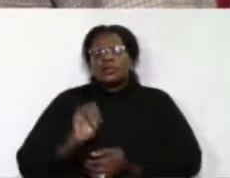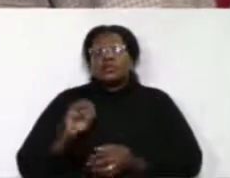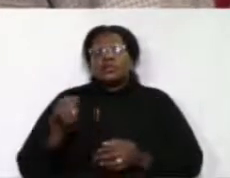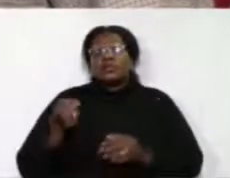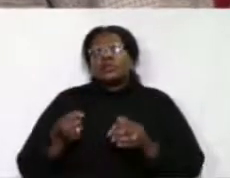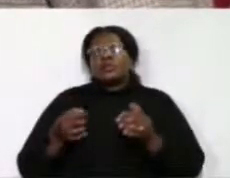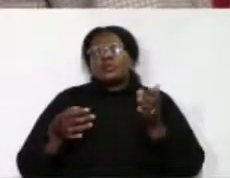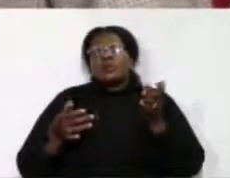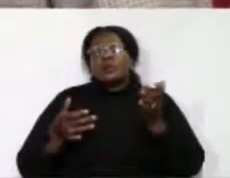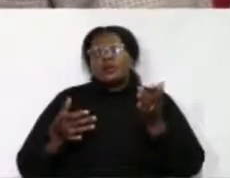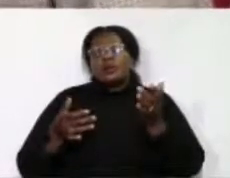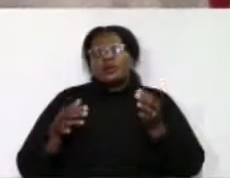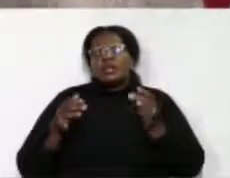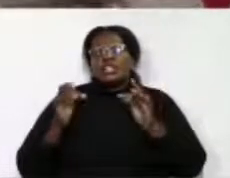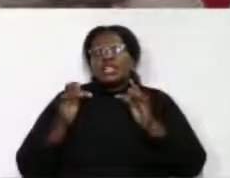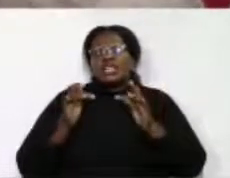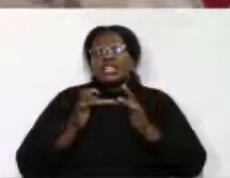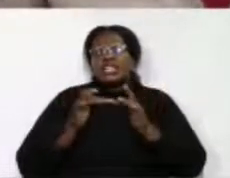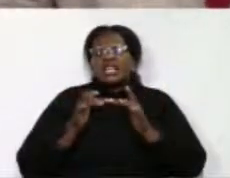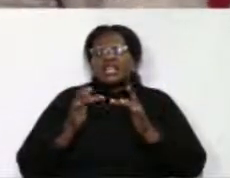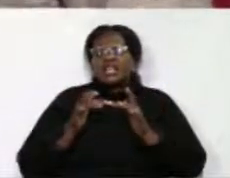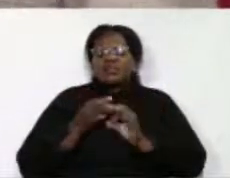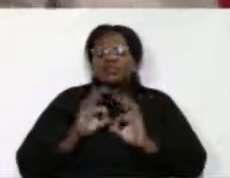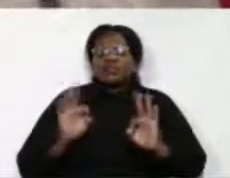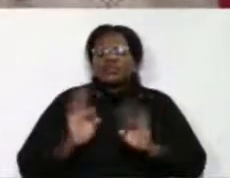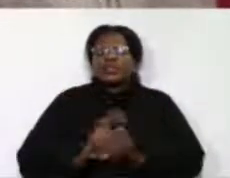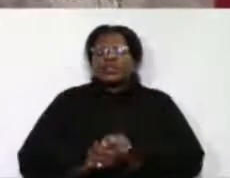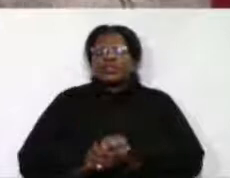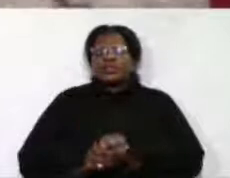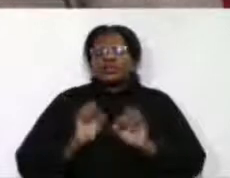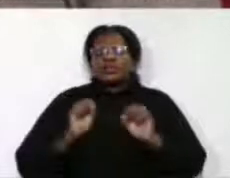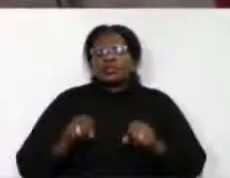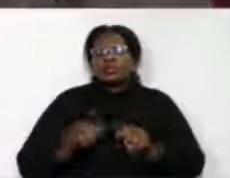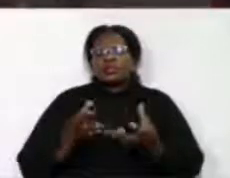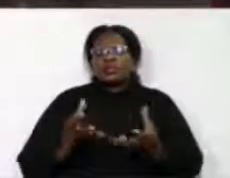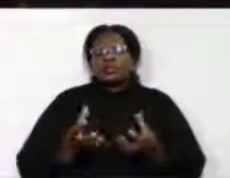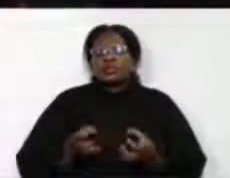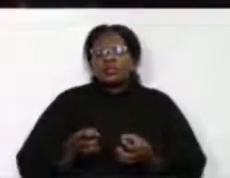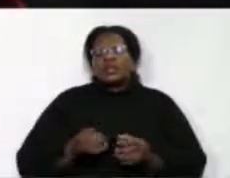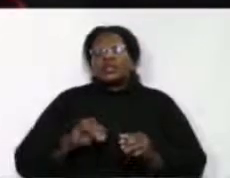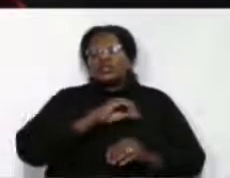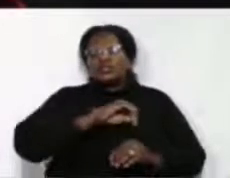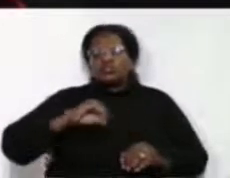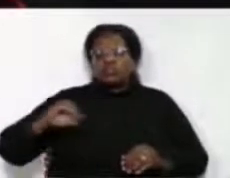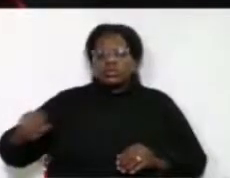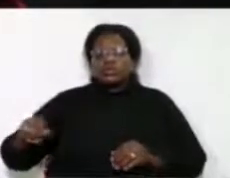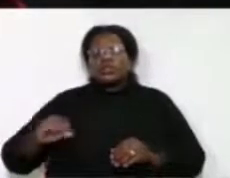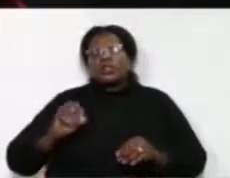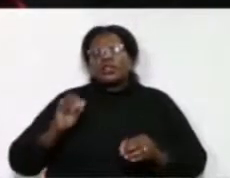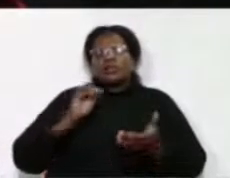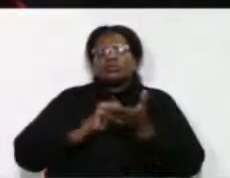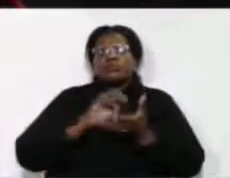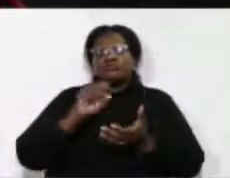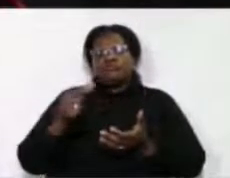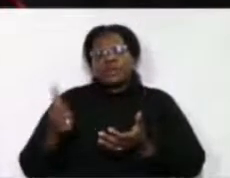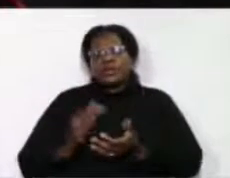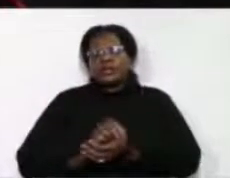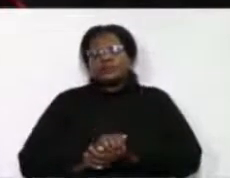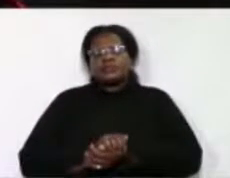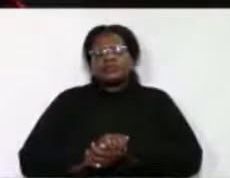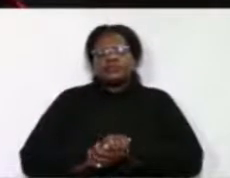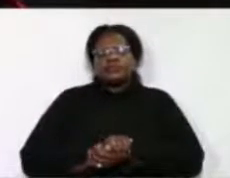free even, that will have them all, and you can delete the ones that aren't applicable to you, and you can plug them in, or you can even have drop downs where